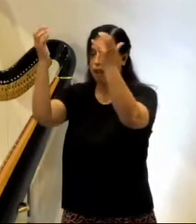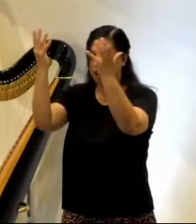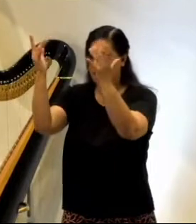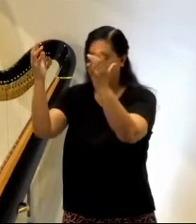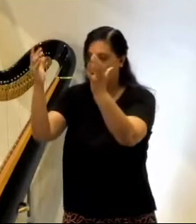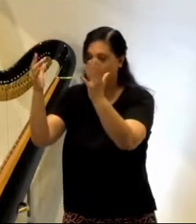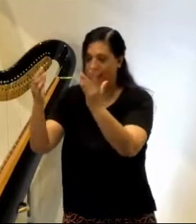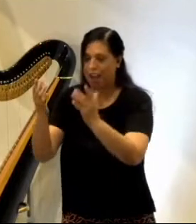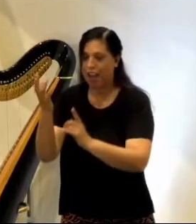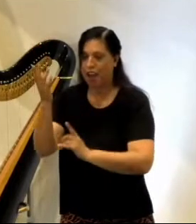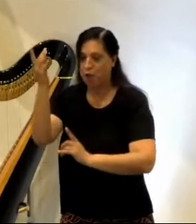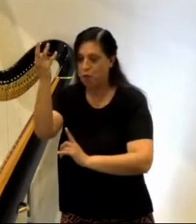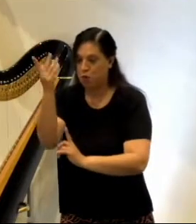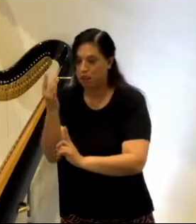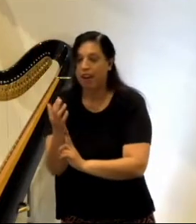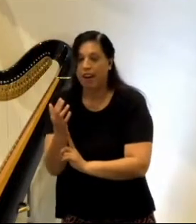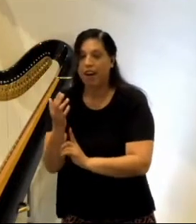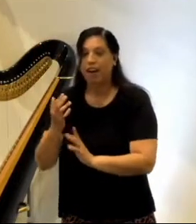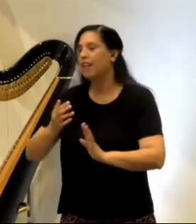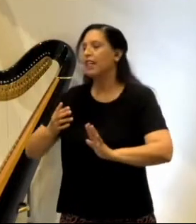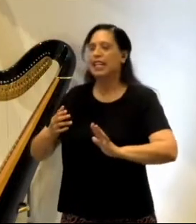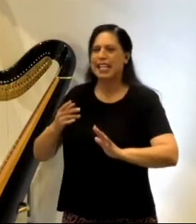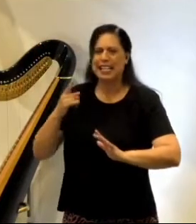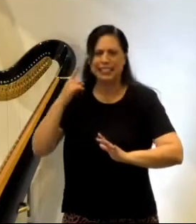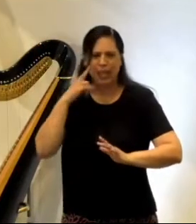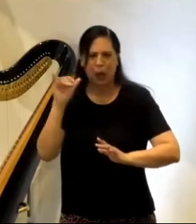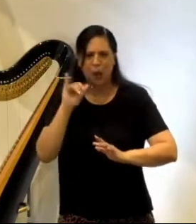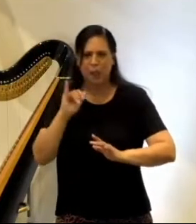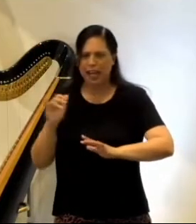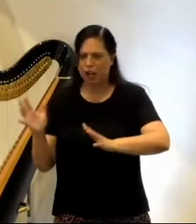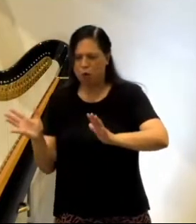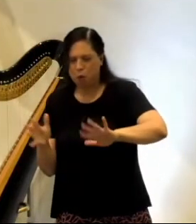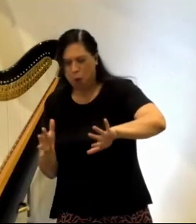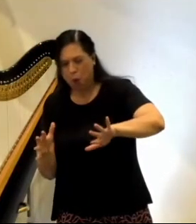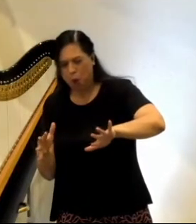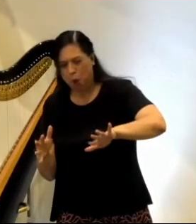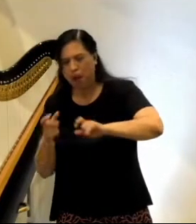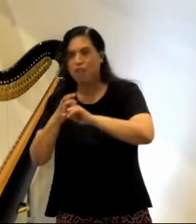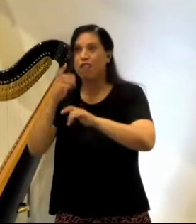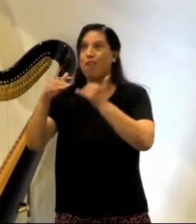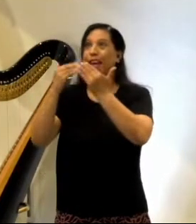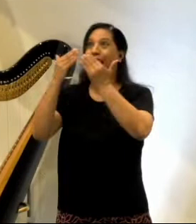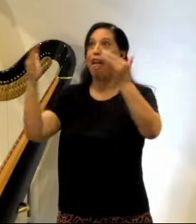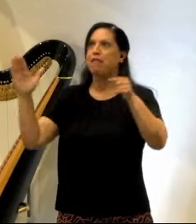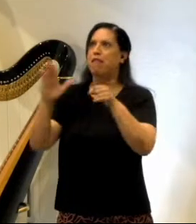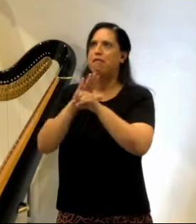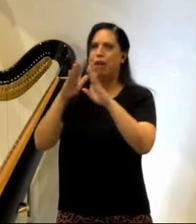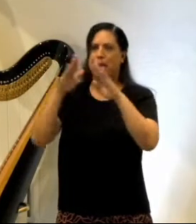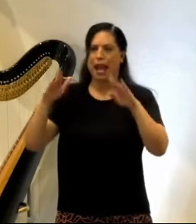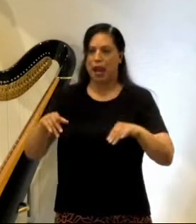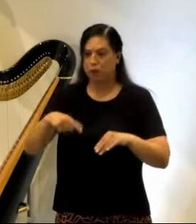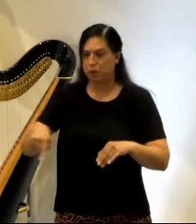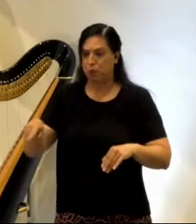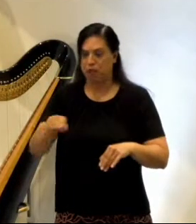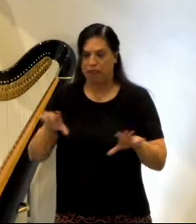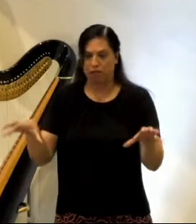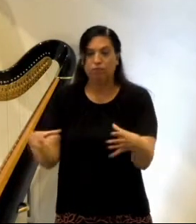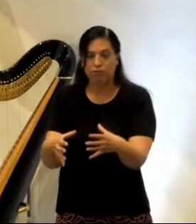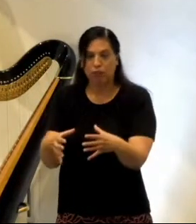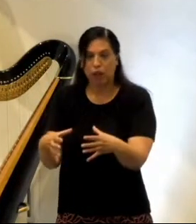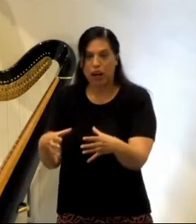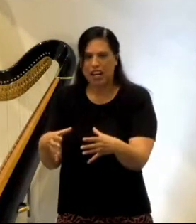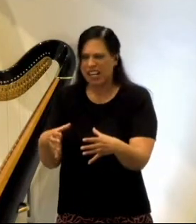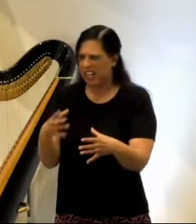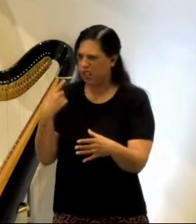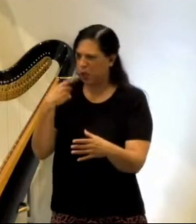We're told suddenly a sound like the blowing of a violent wind came from heaven, and it filled the whole house where they were sitting. They saw what seemed to be